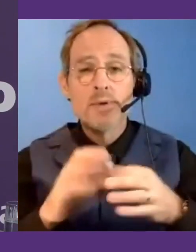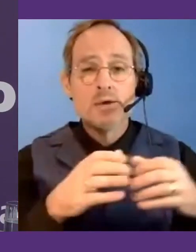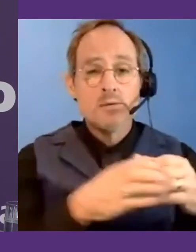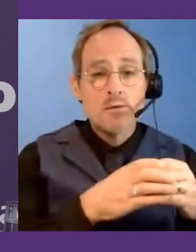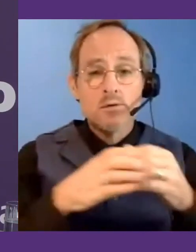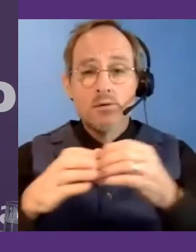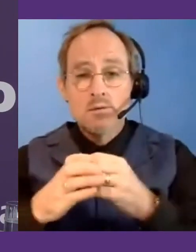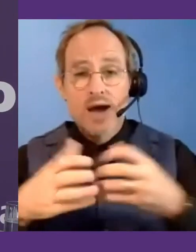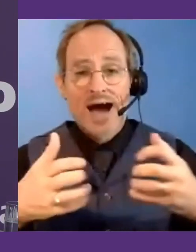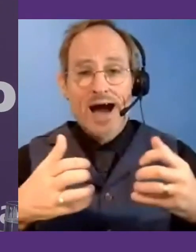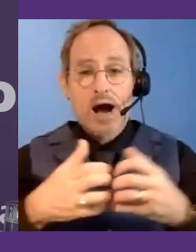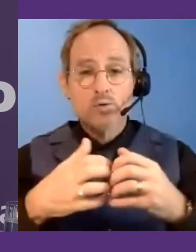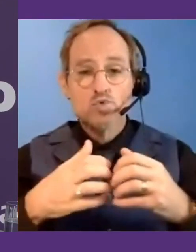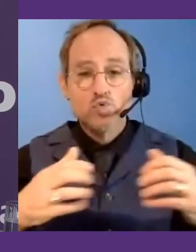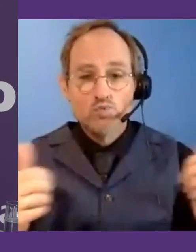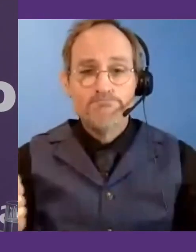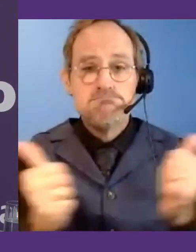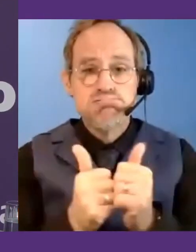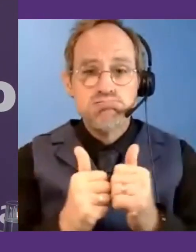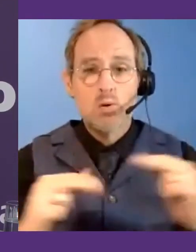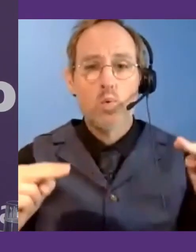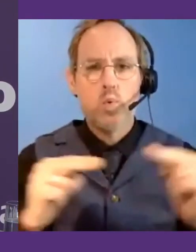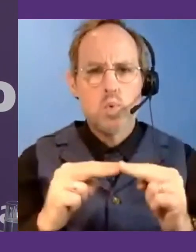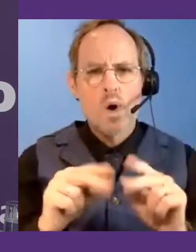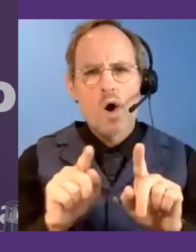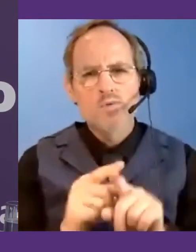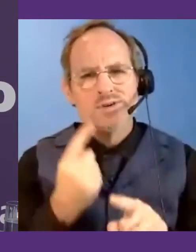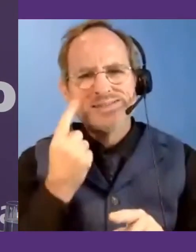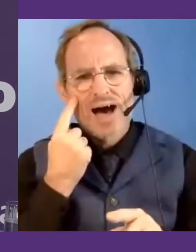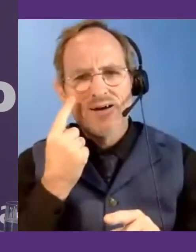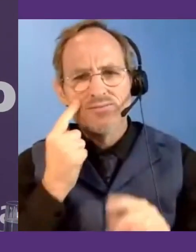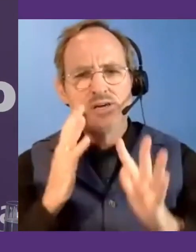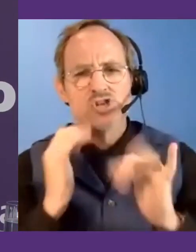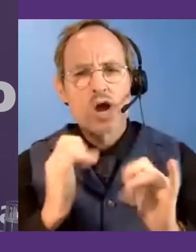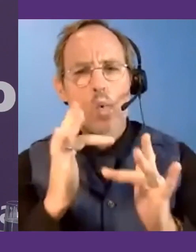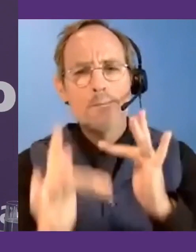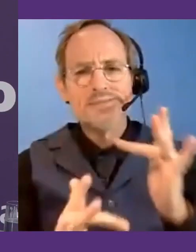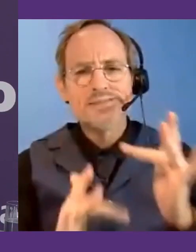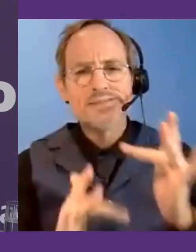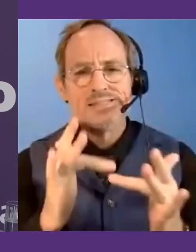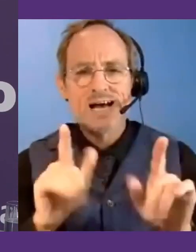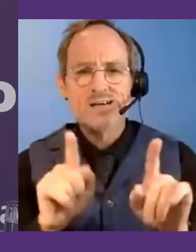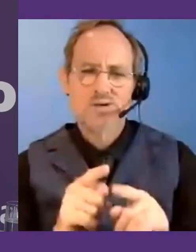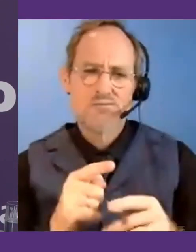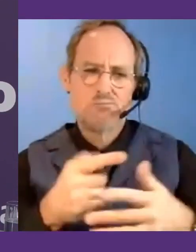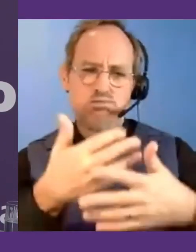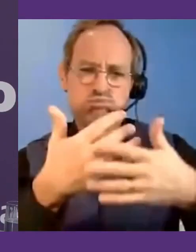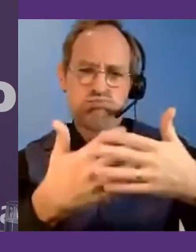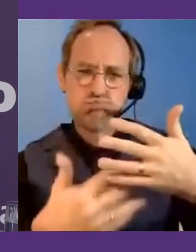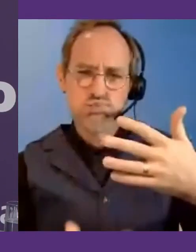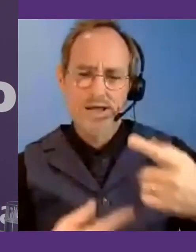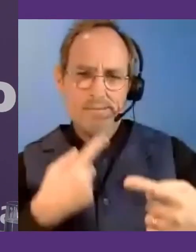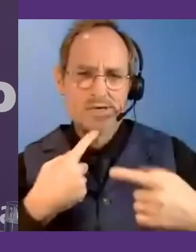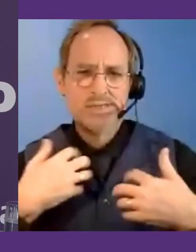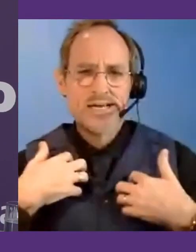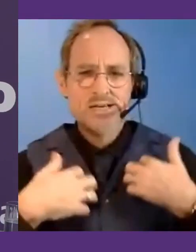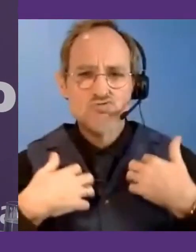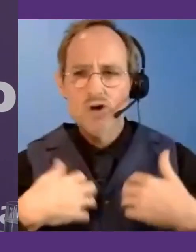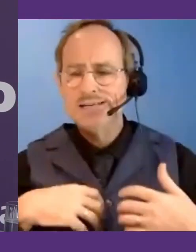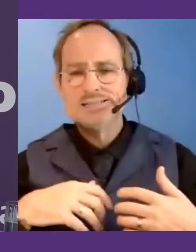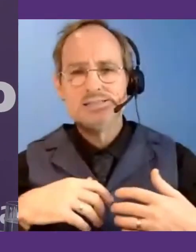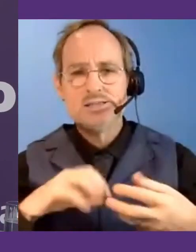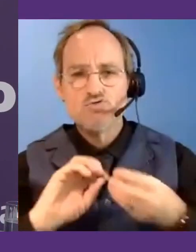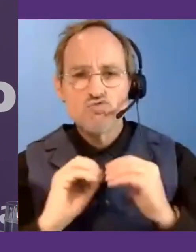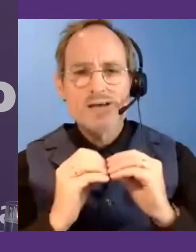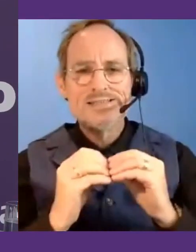and have a look at the Valuable 500 website. There's loads of great messaging in there that we can pick up and reuse. Loads of really interesting creative stuff about